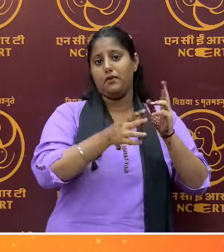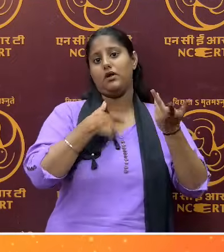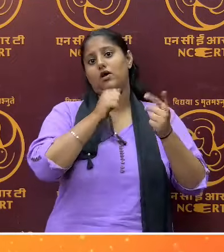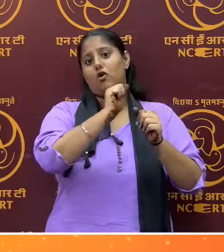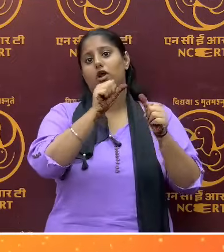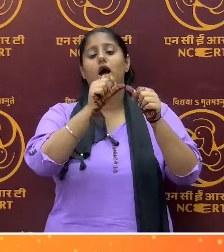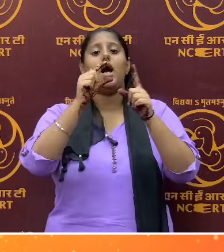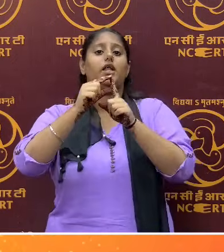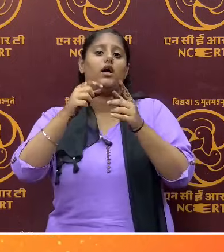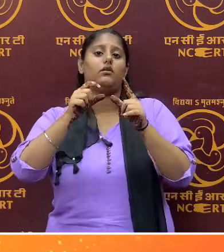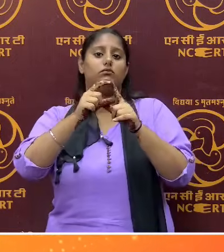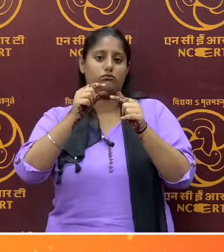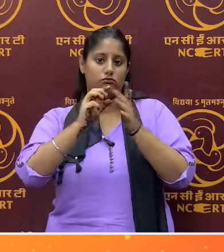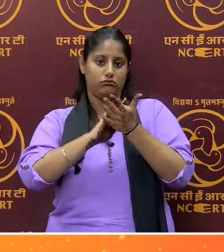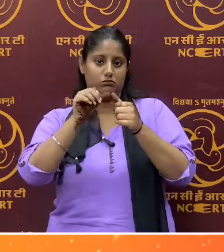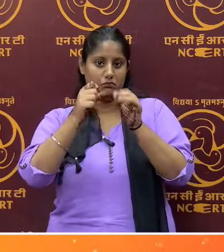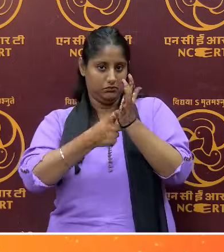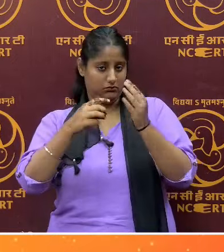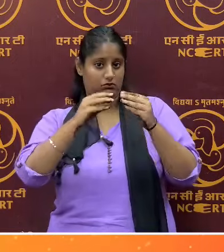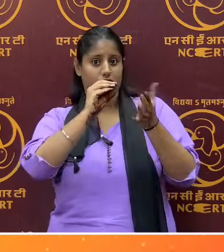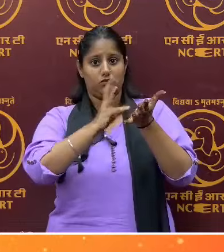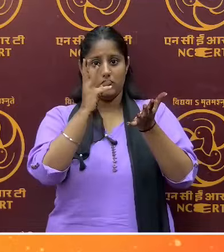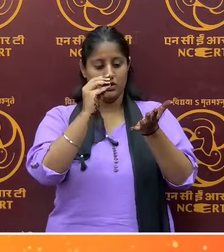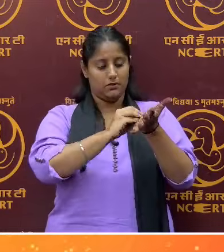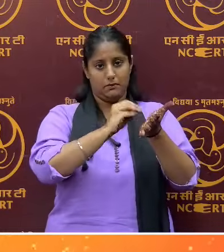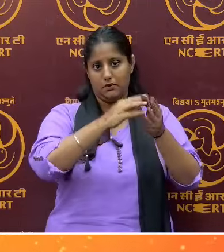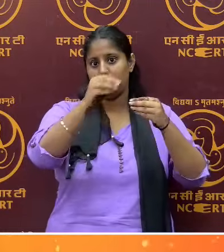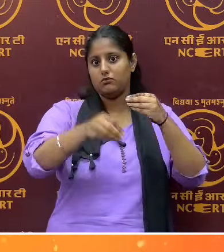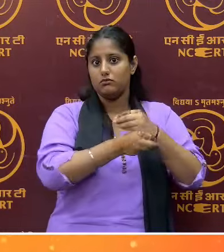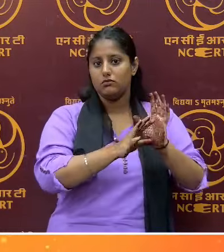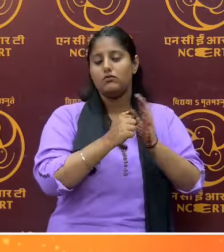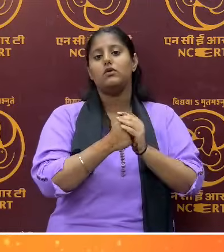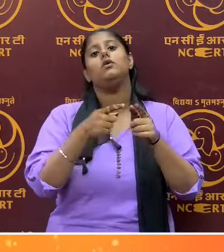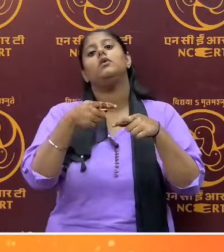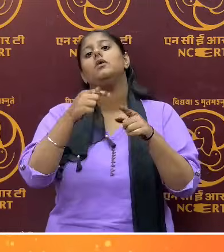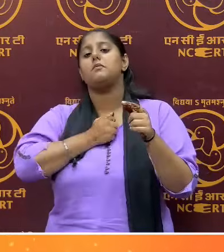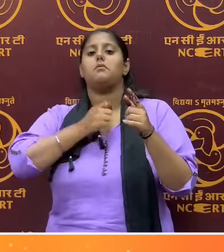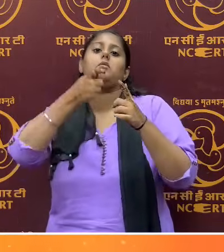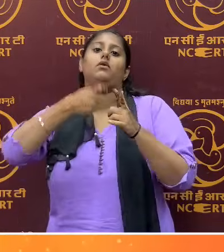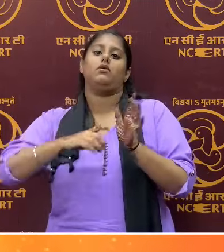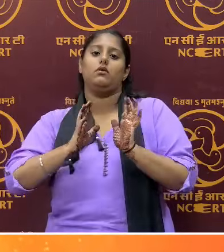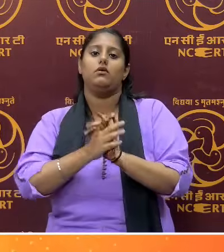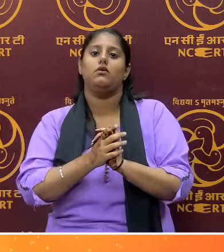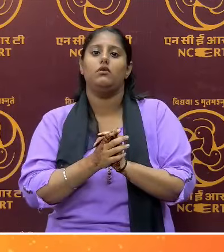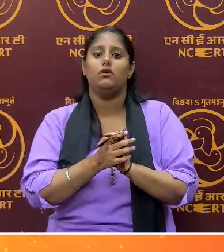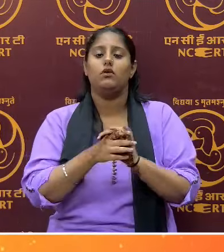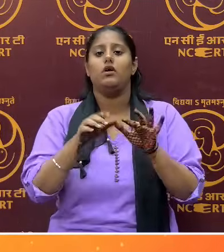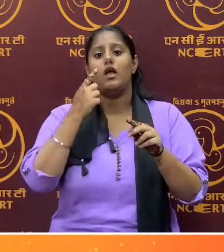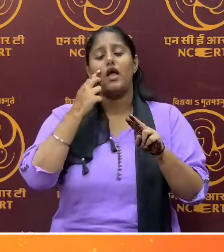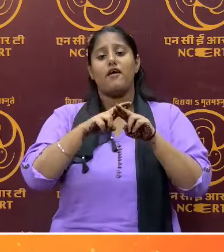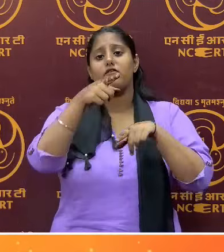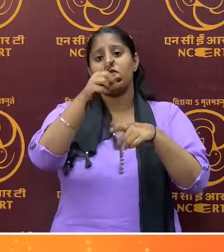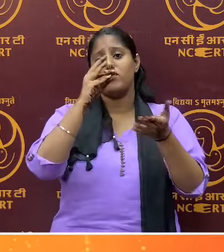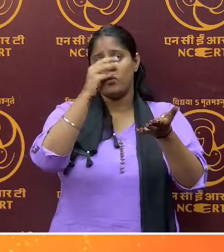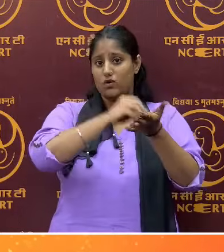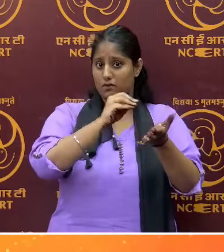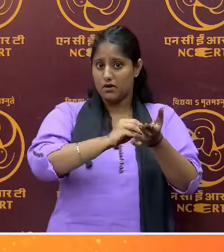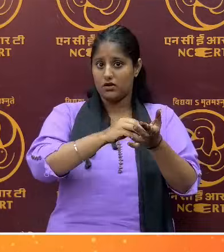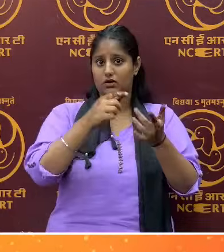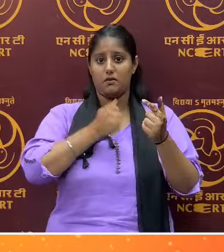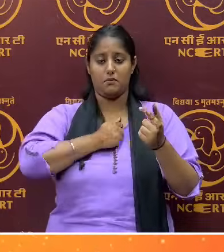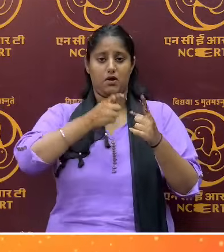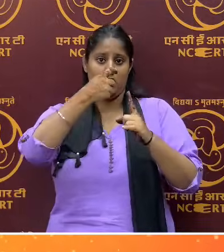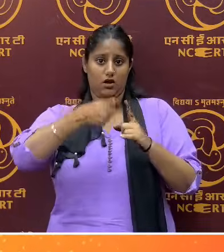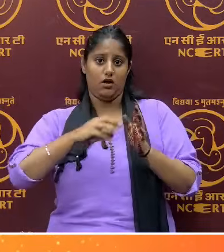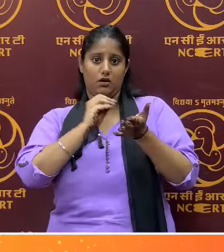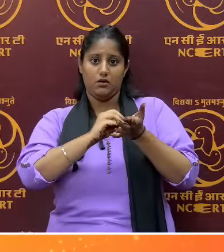number, then this data come from the Meri Pehchaan only. Okay. So, for updating any detail on a Meri Pehchaan, you